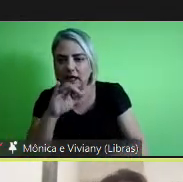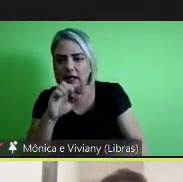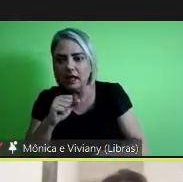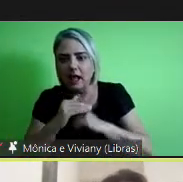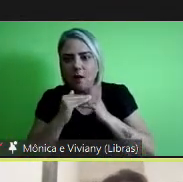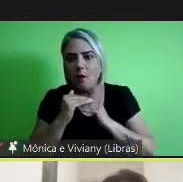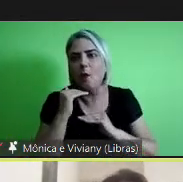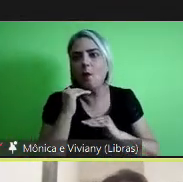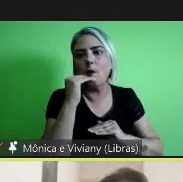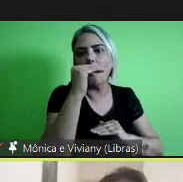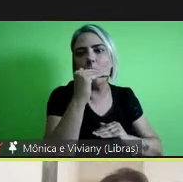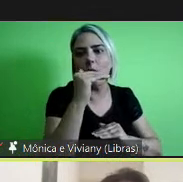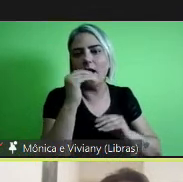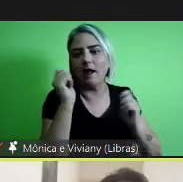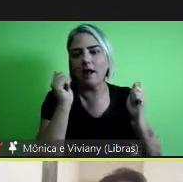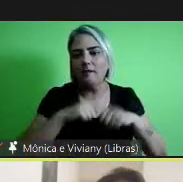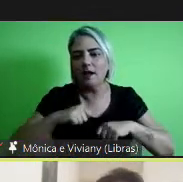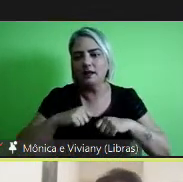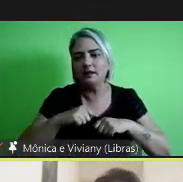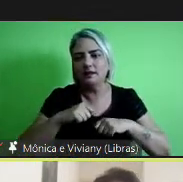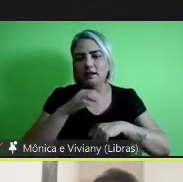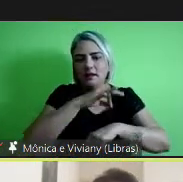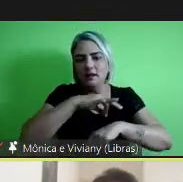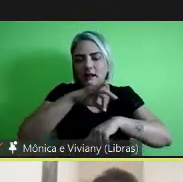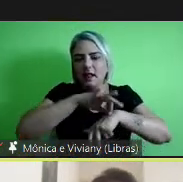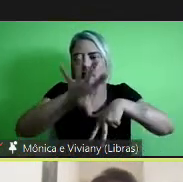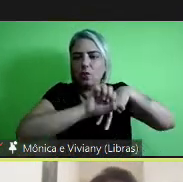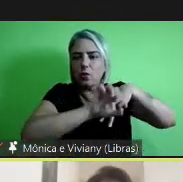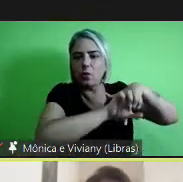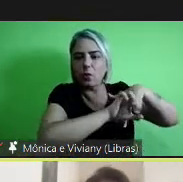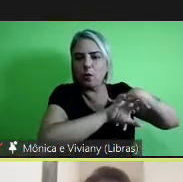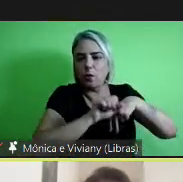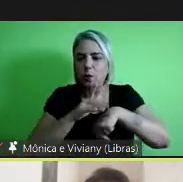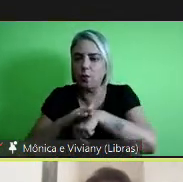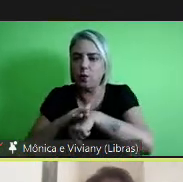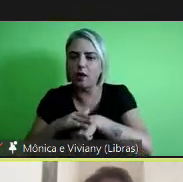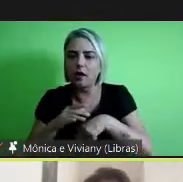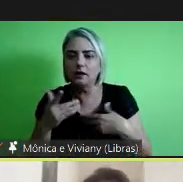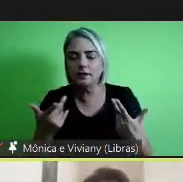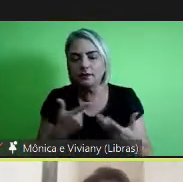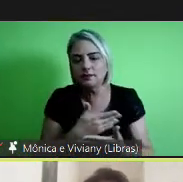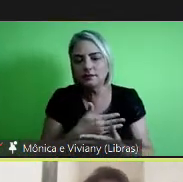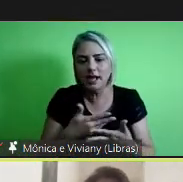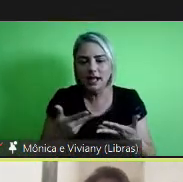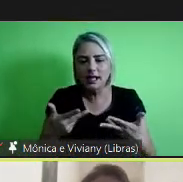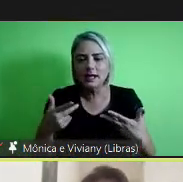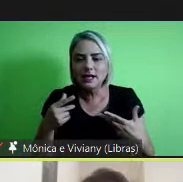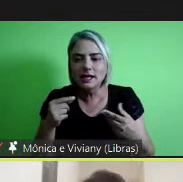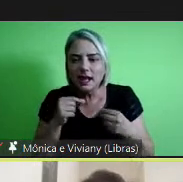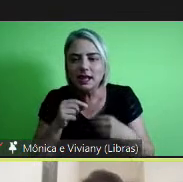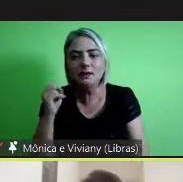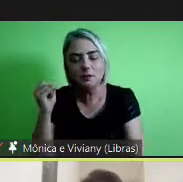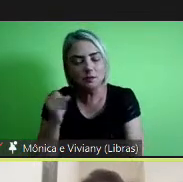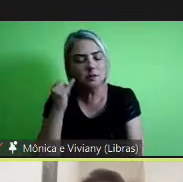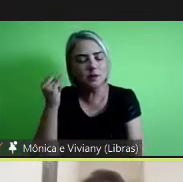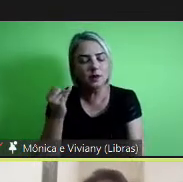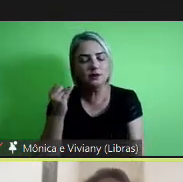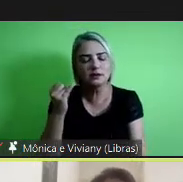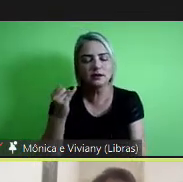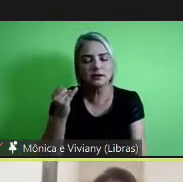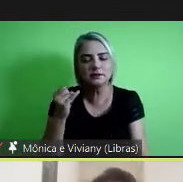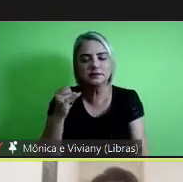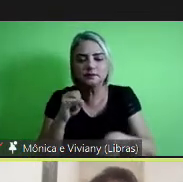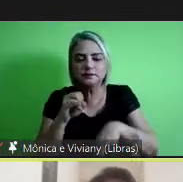dengue fever will increase. There will be an increase of them in transmitting these diseases. They are